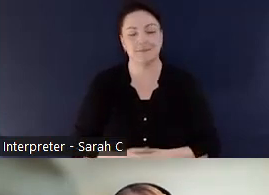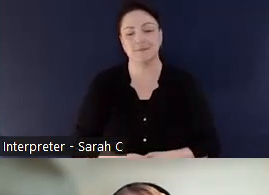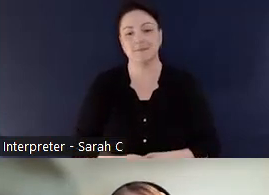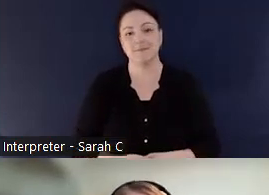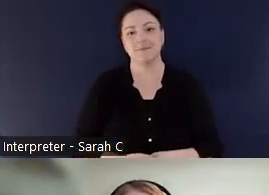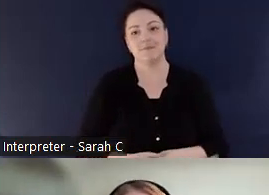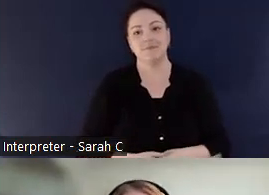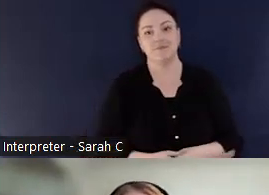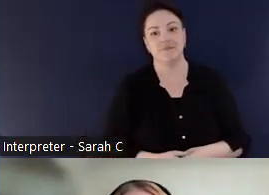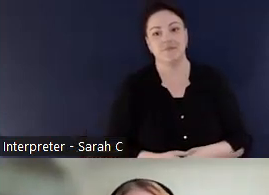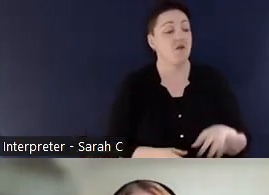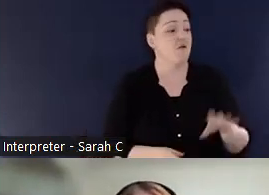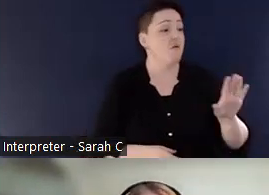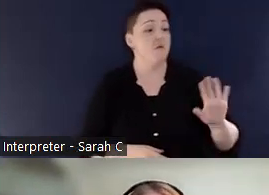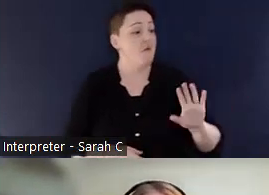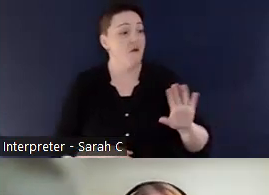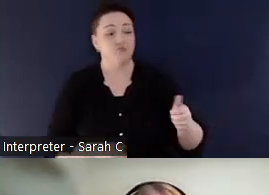also looking. No, I think you got it. Yeah.